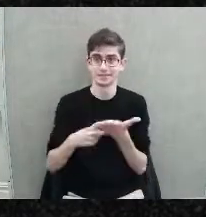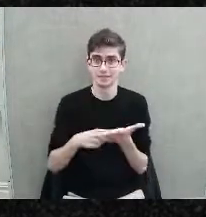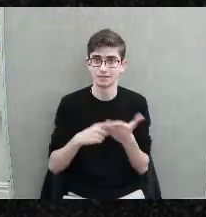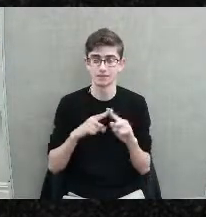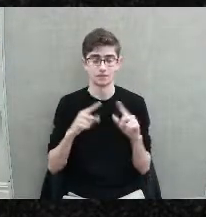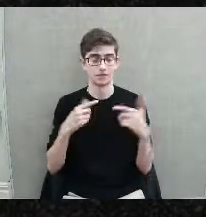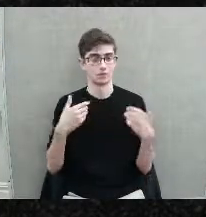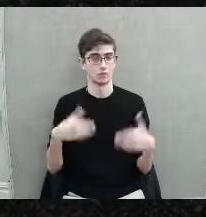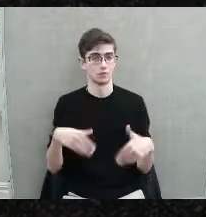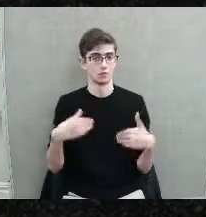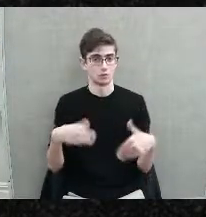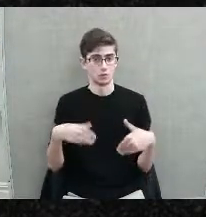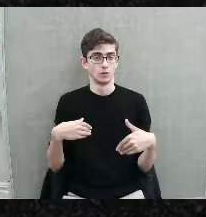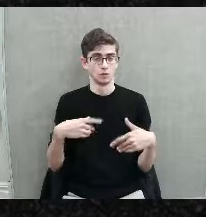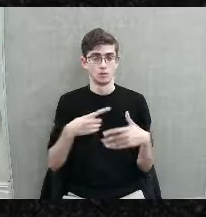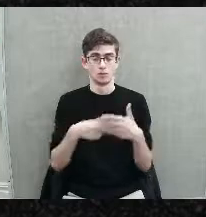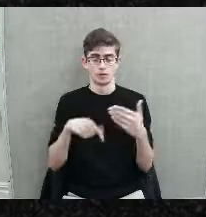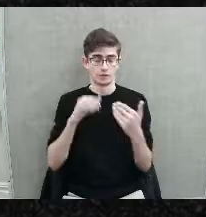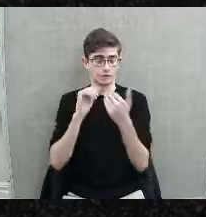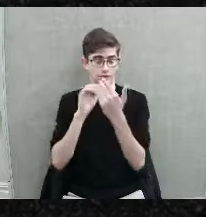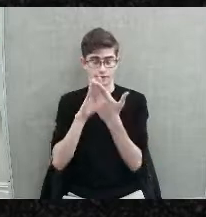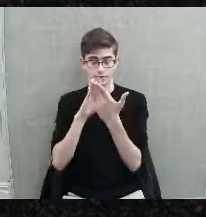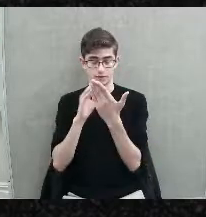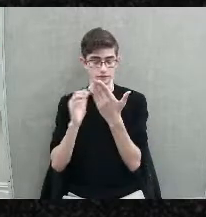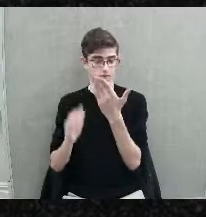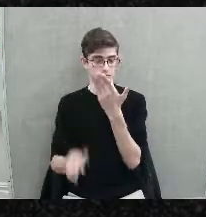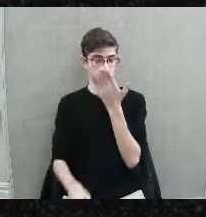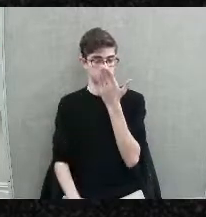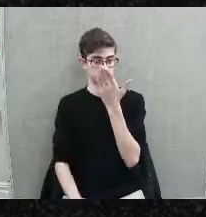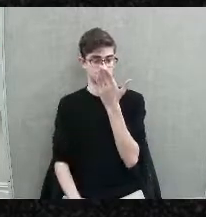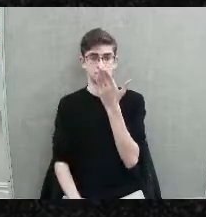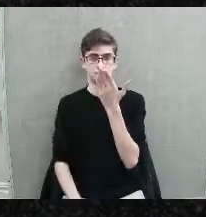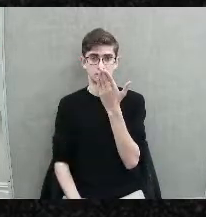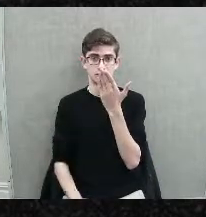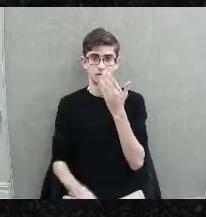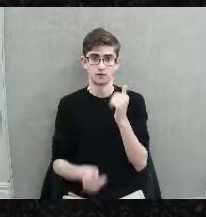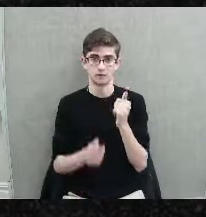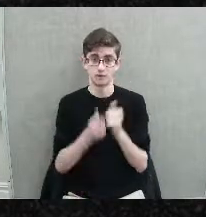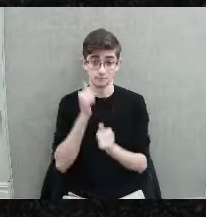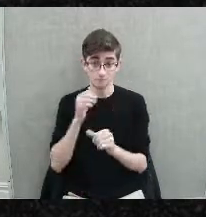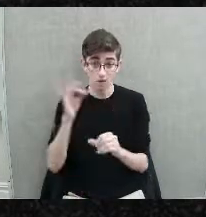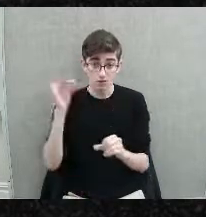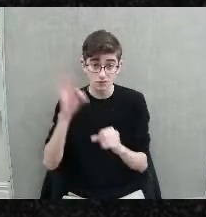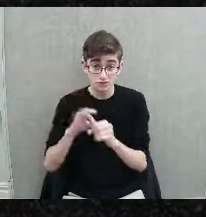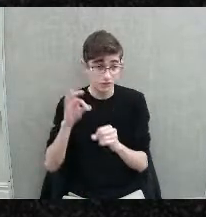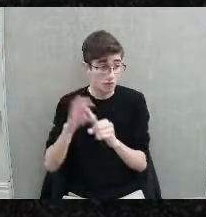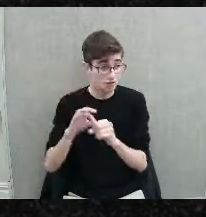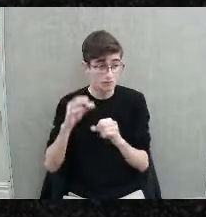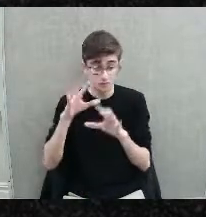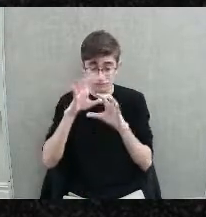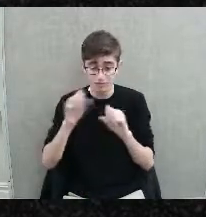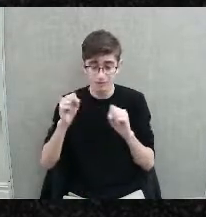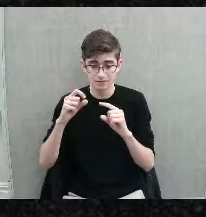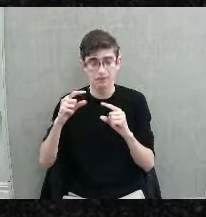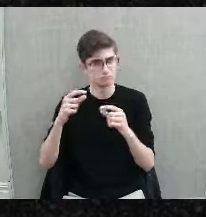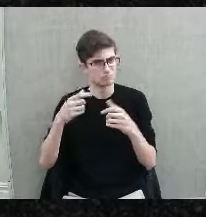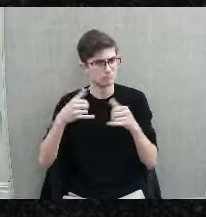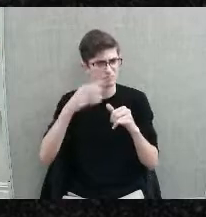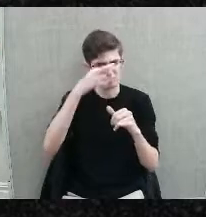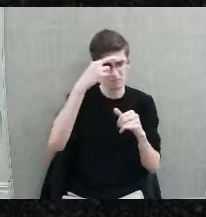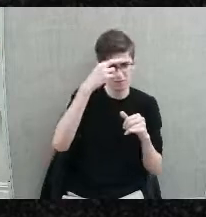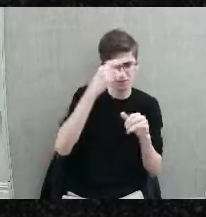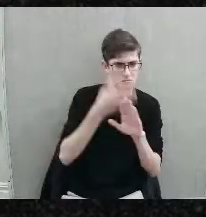but what we are facing is actually the most voted president in Mexico, the